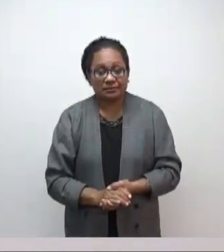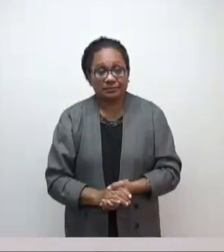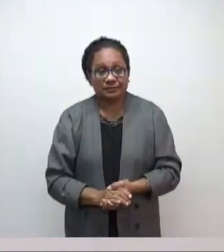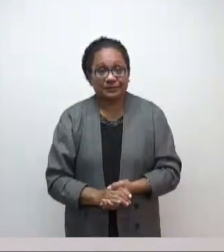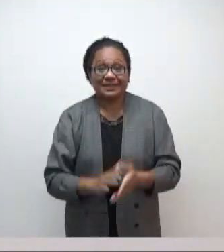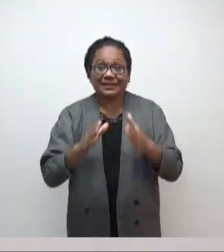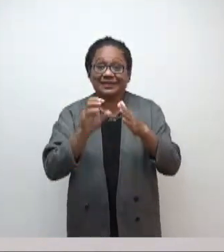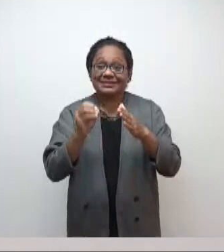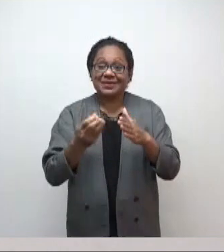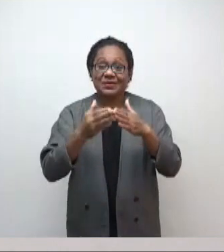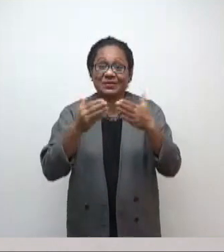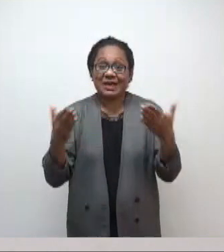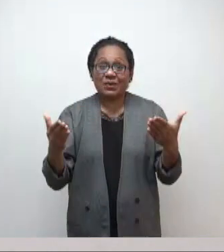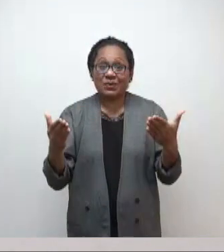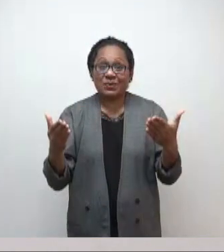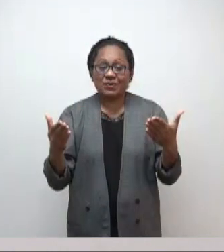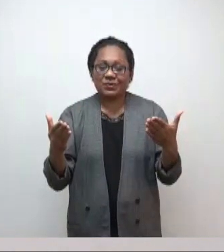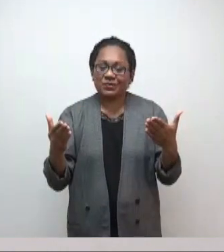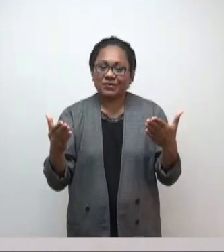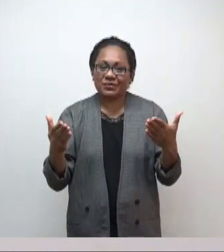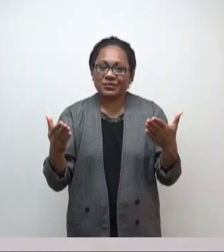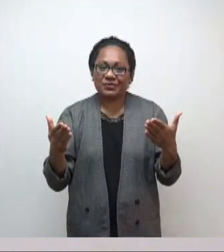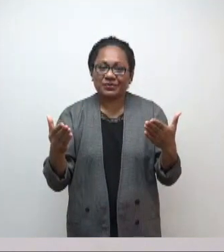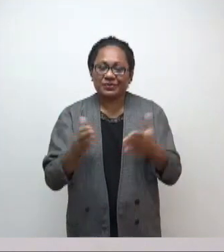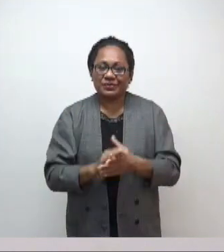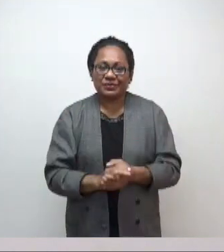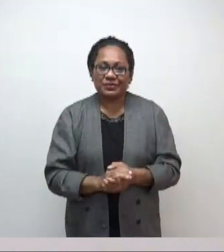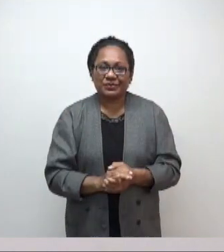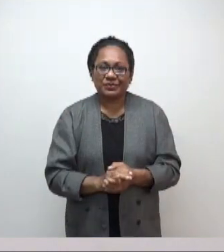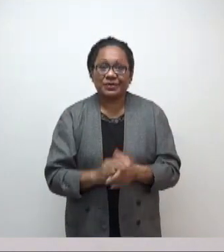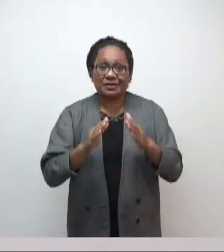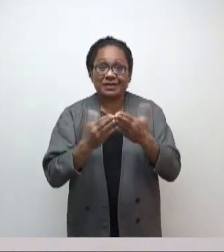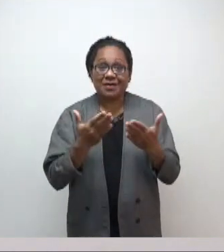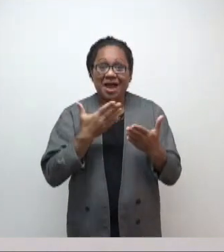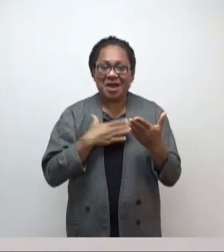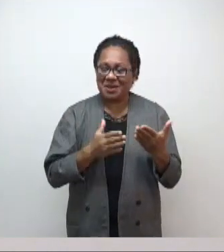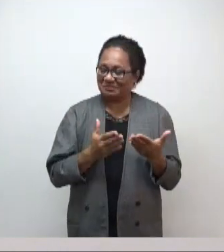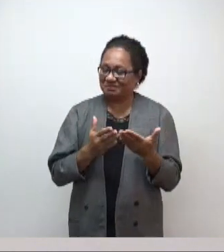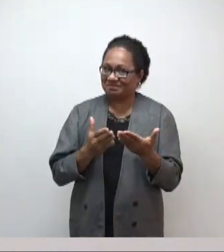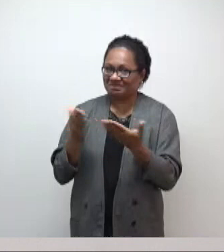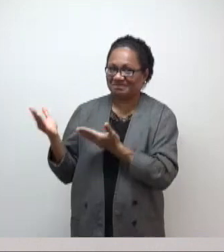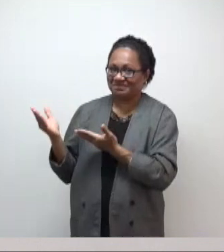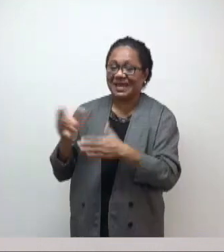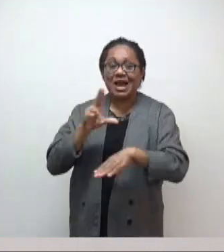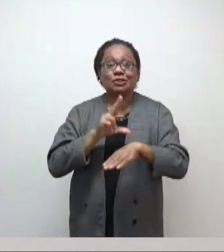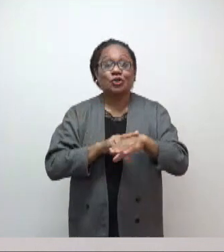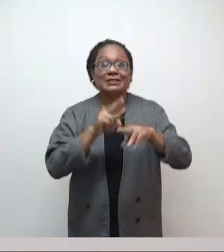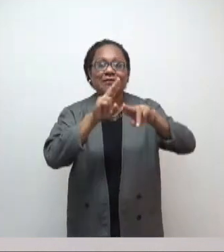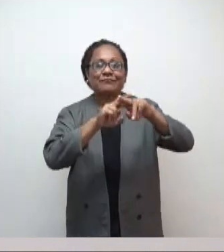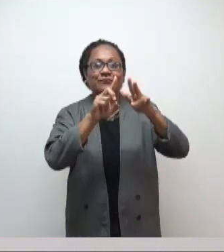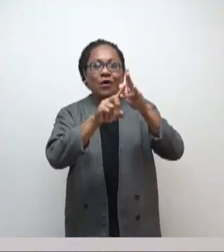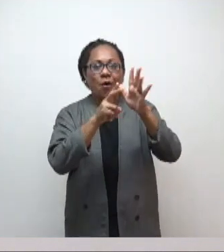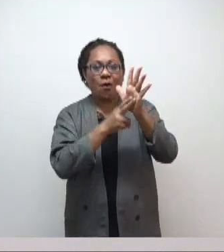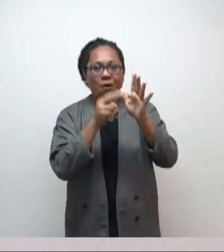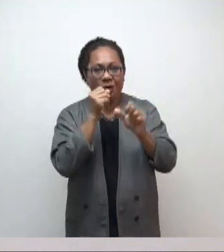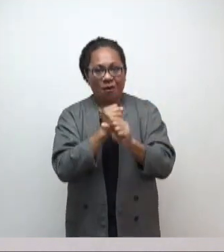Now I'd like to turn things over to Dr. Fong. He's going to detail how the next phase